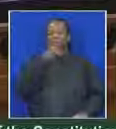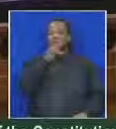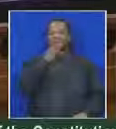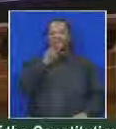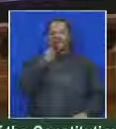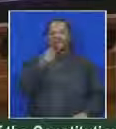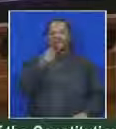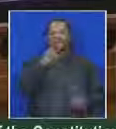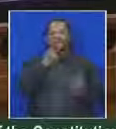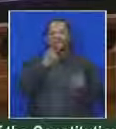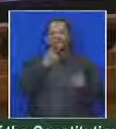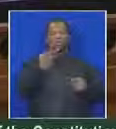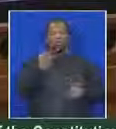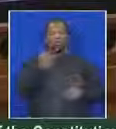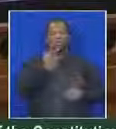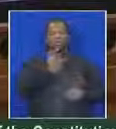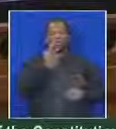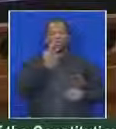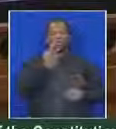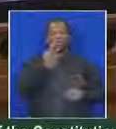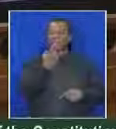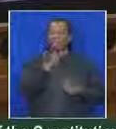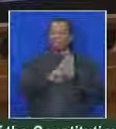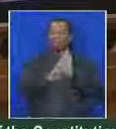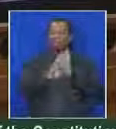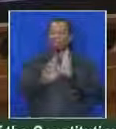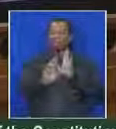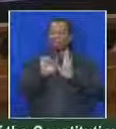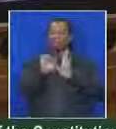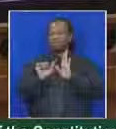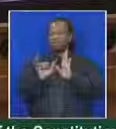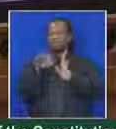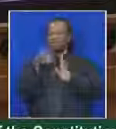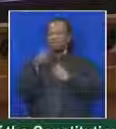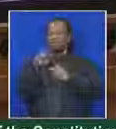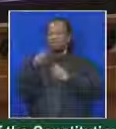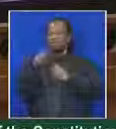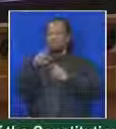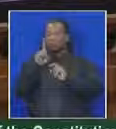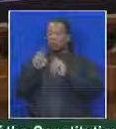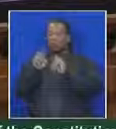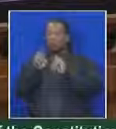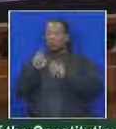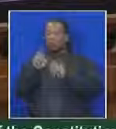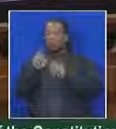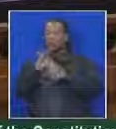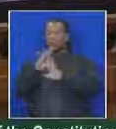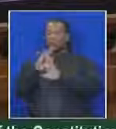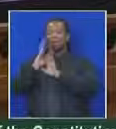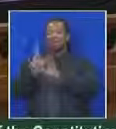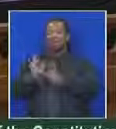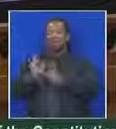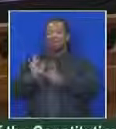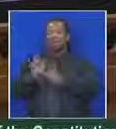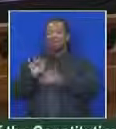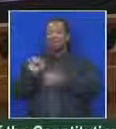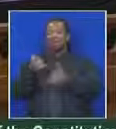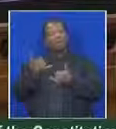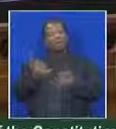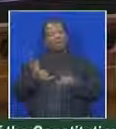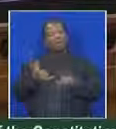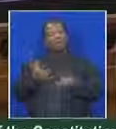side of the story by the public protector. We now know with evidence in our hands that